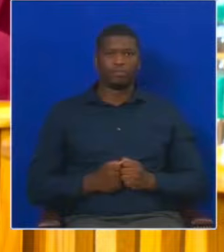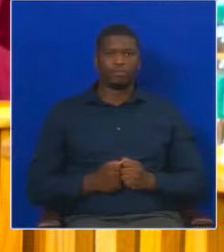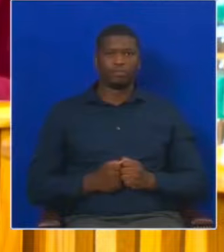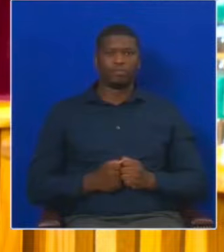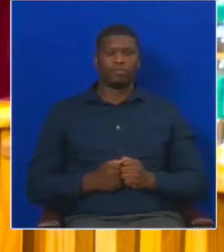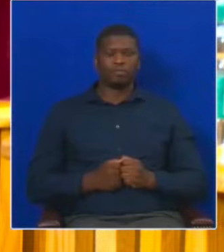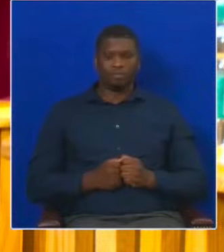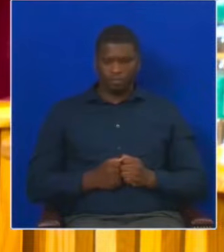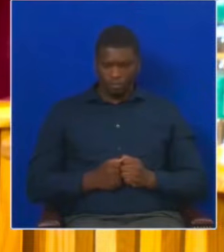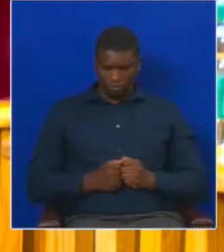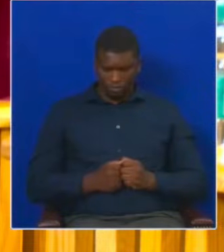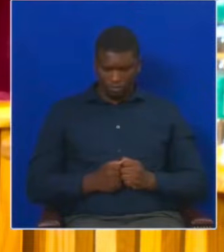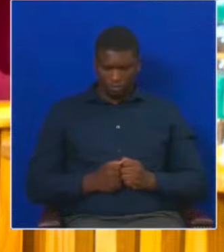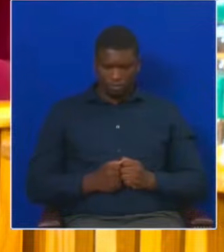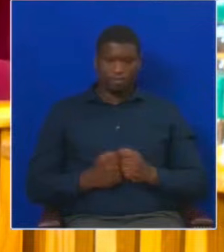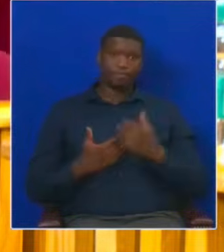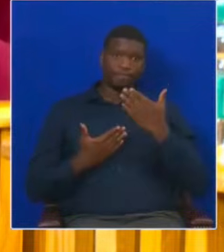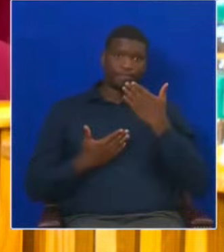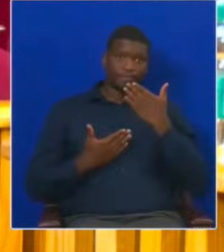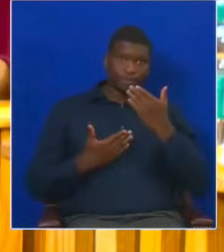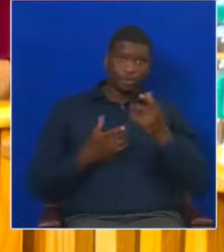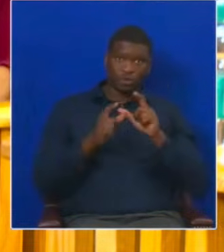Commissioners.